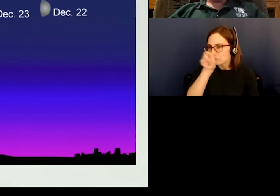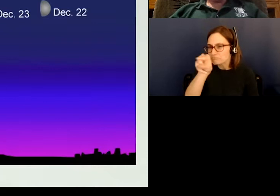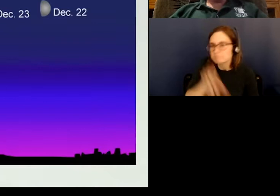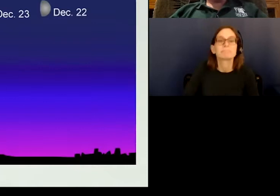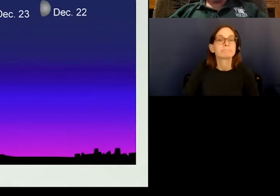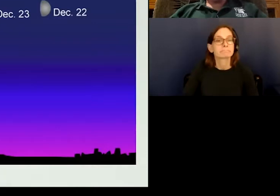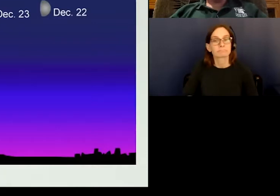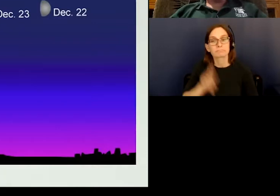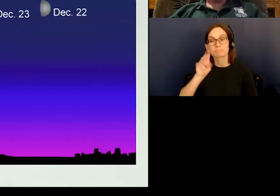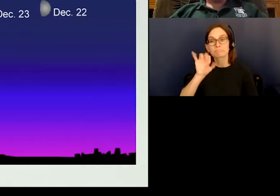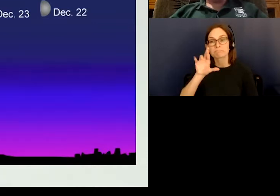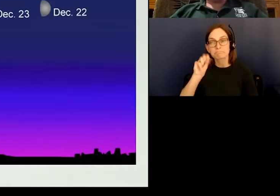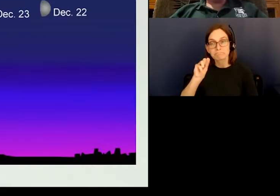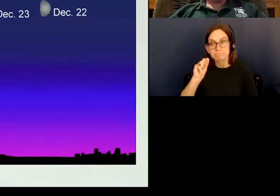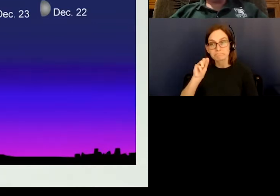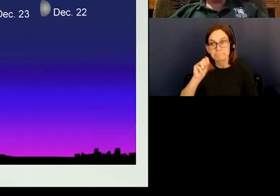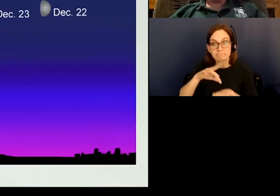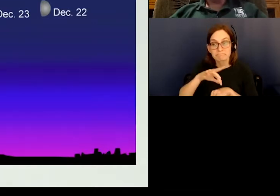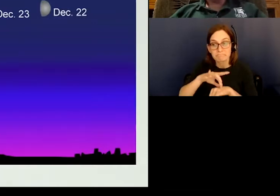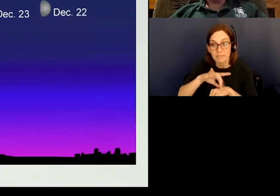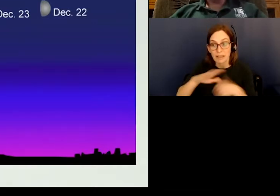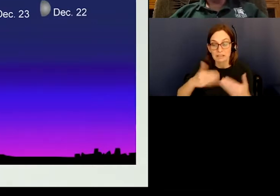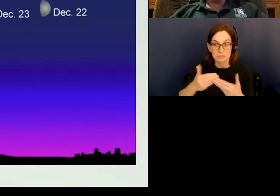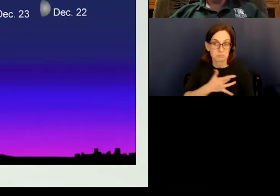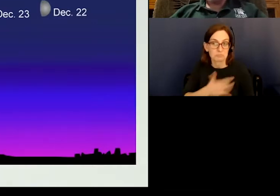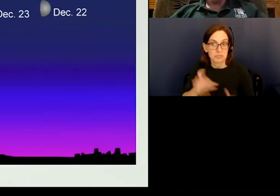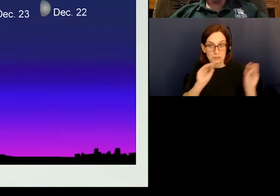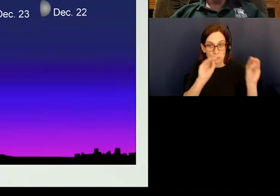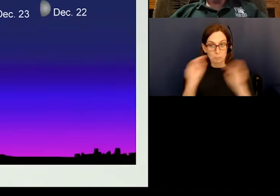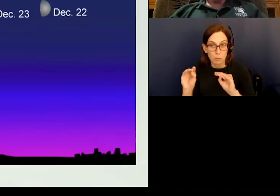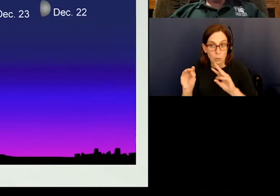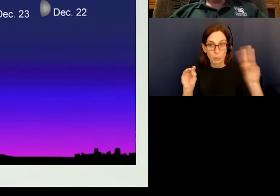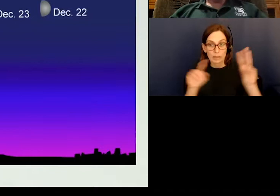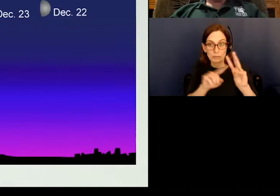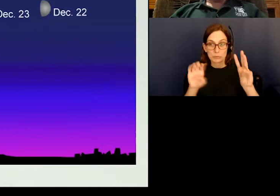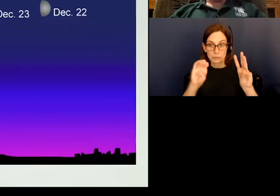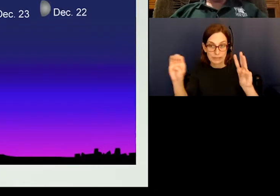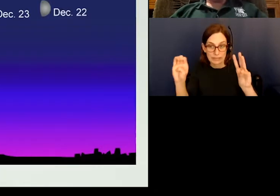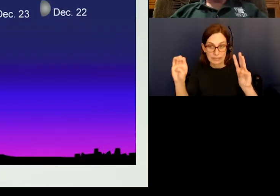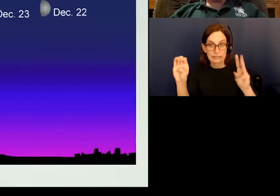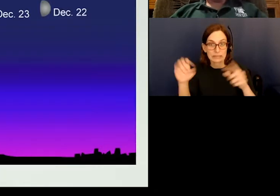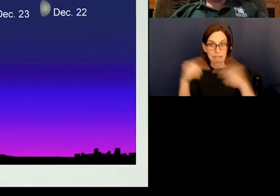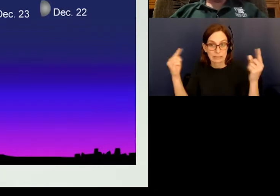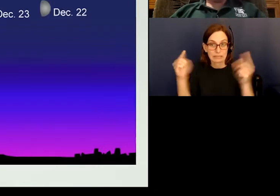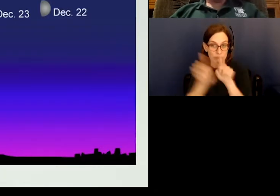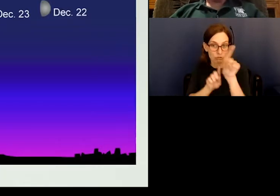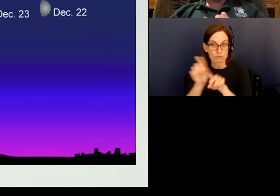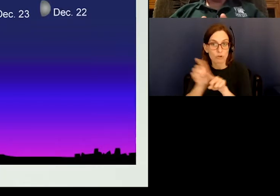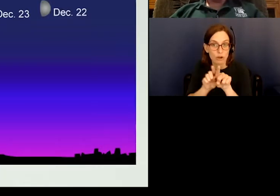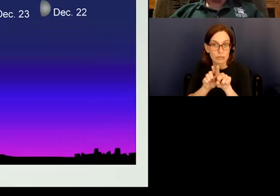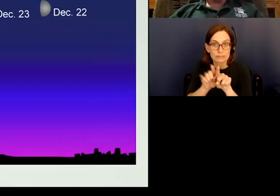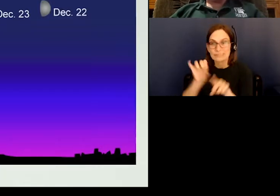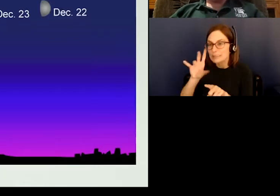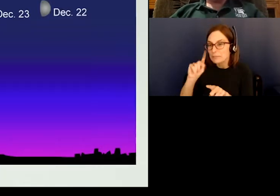the planets all generally move west to east against the stars. But in September, that motion stopped. It's